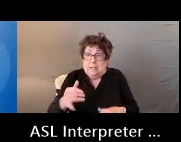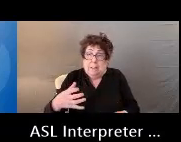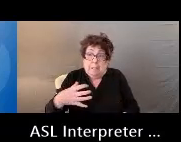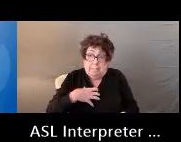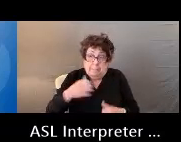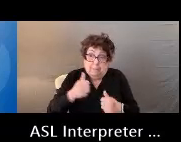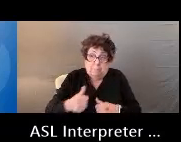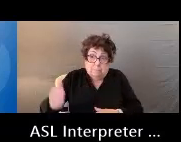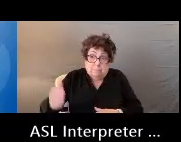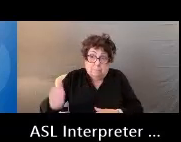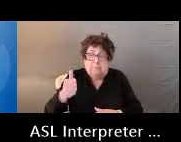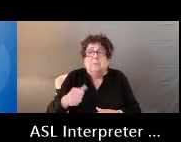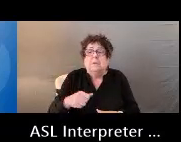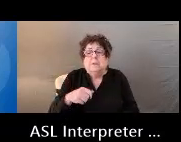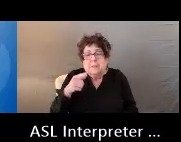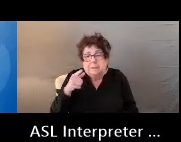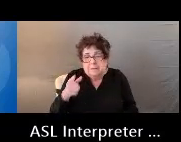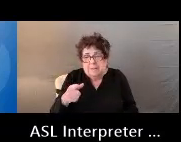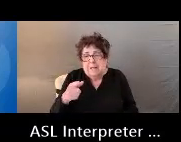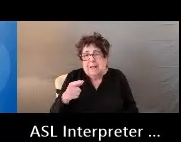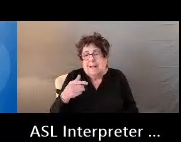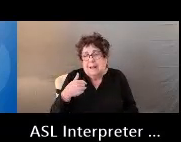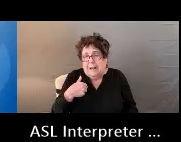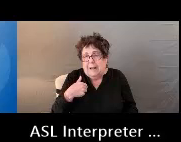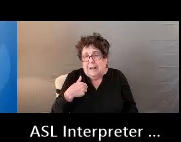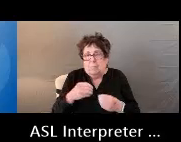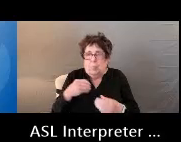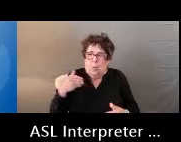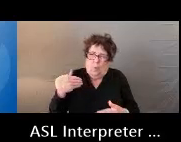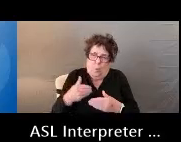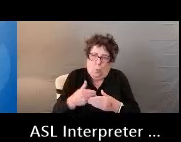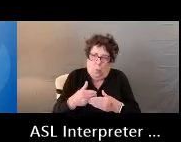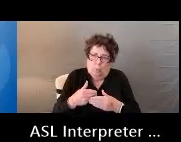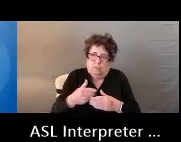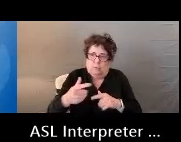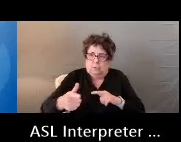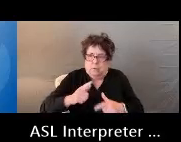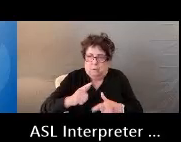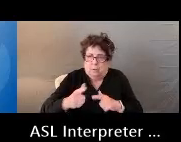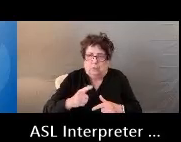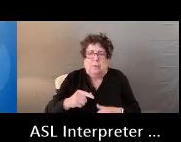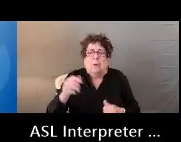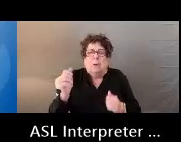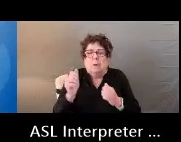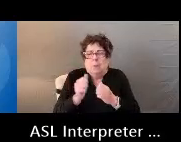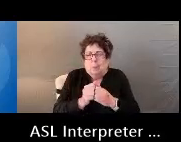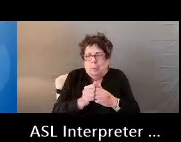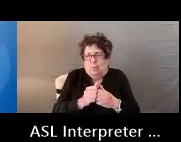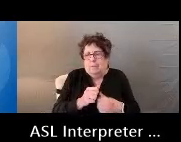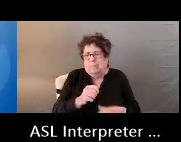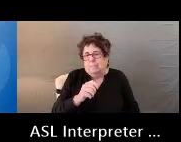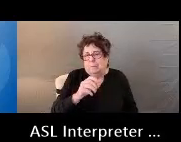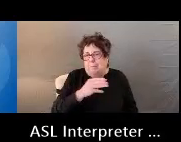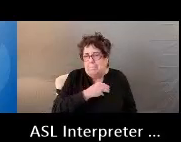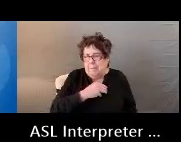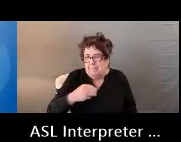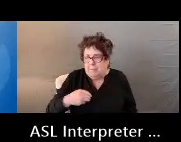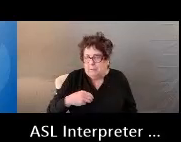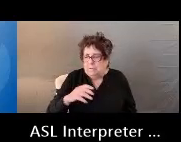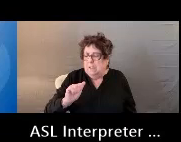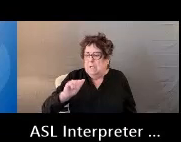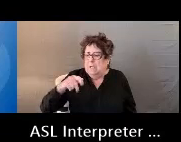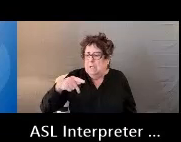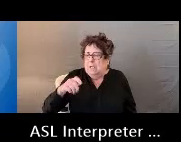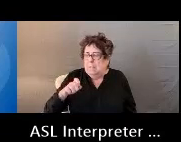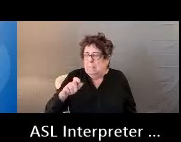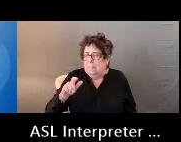a closer interaction with members and appellants and applicants. So at that point, I would go more in